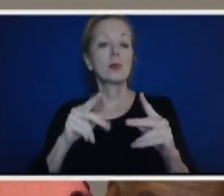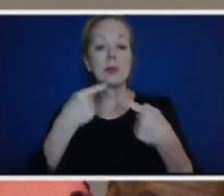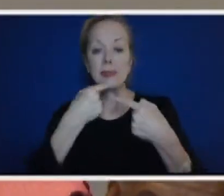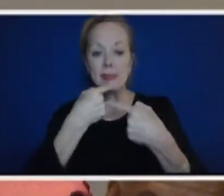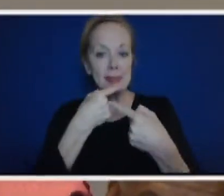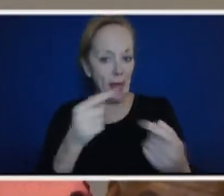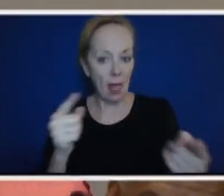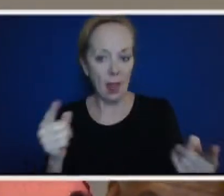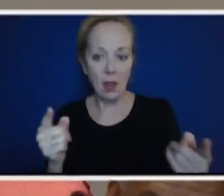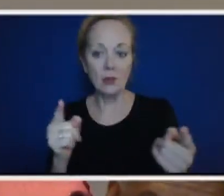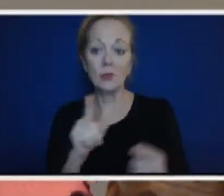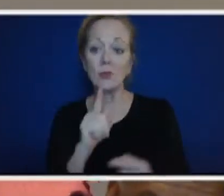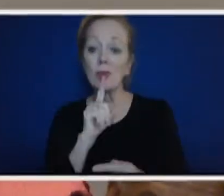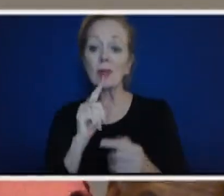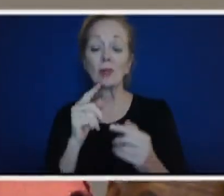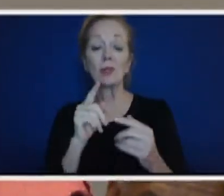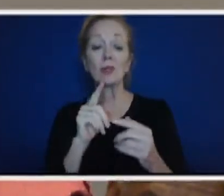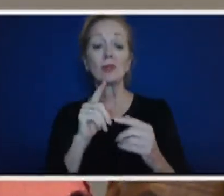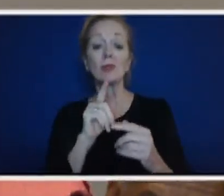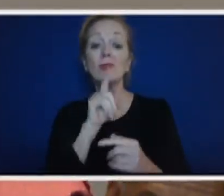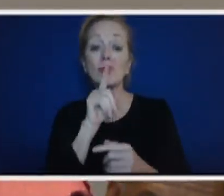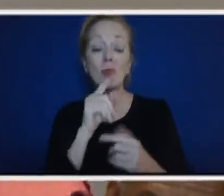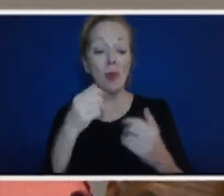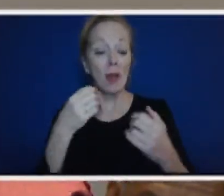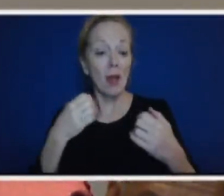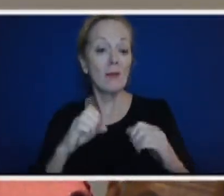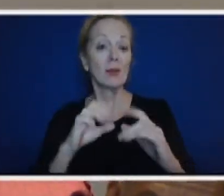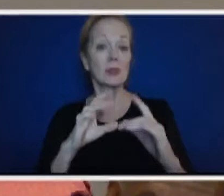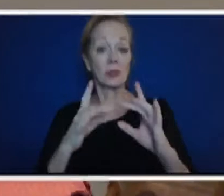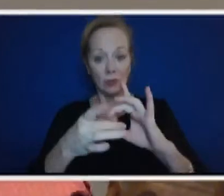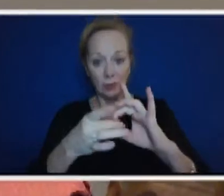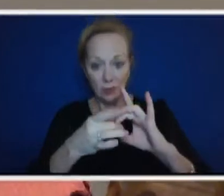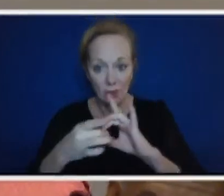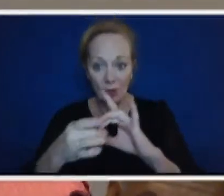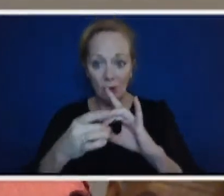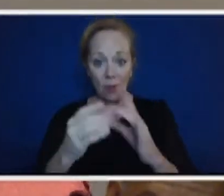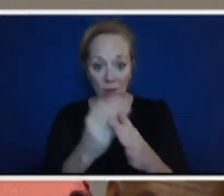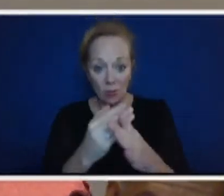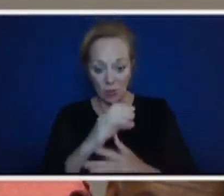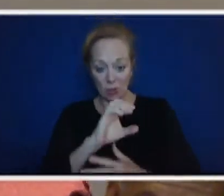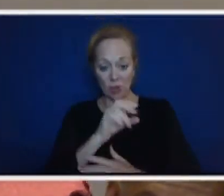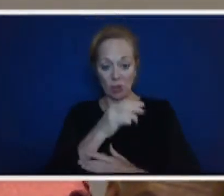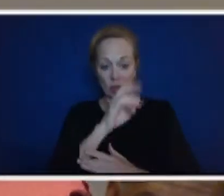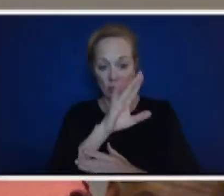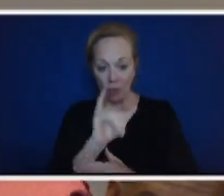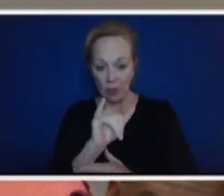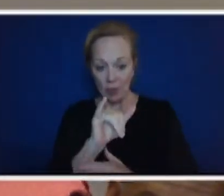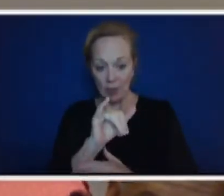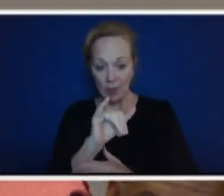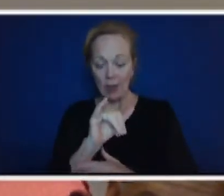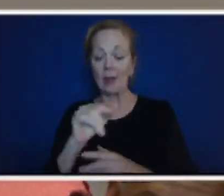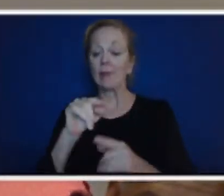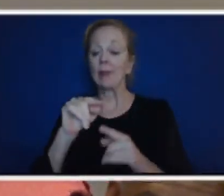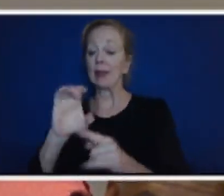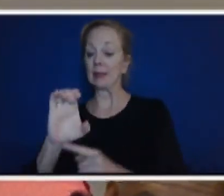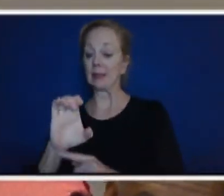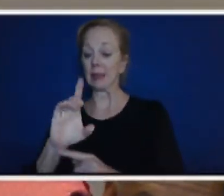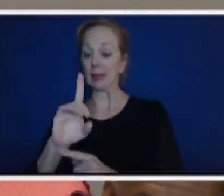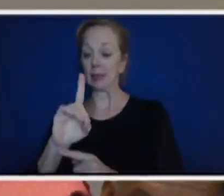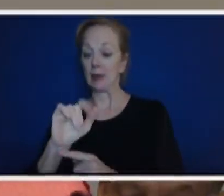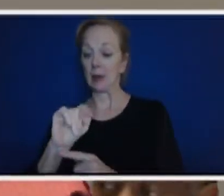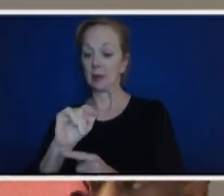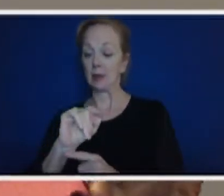really and truly an effort, joint collaboration between Cherry neighborhood, CDOT, and the petitioner. So we